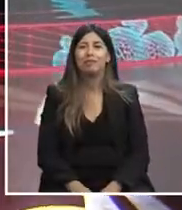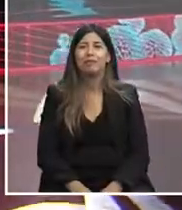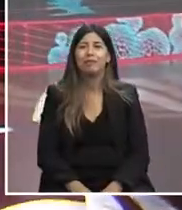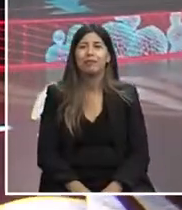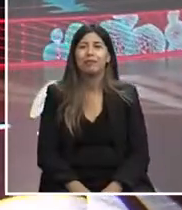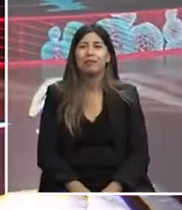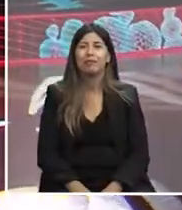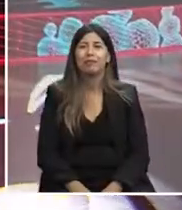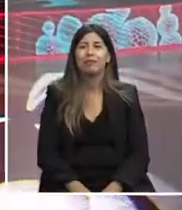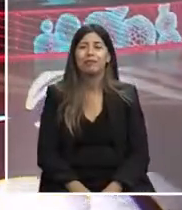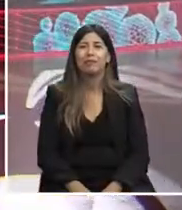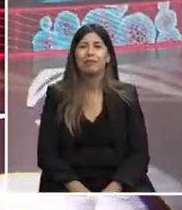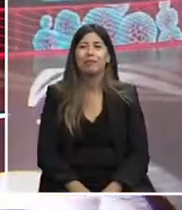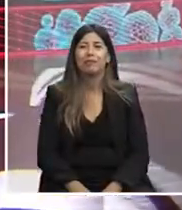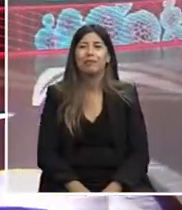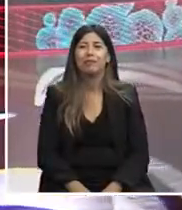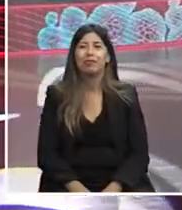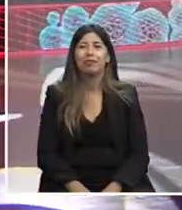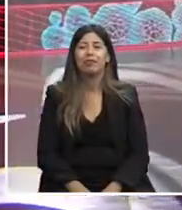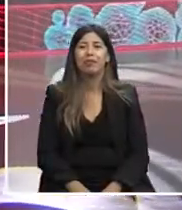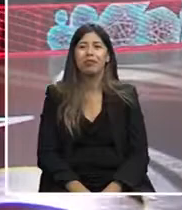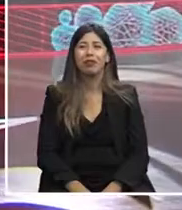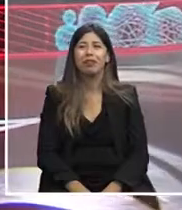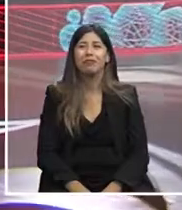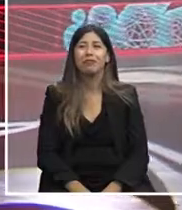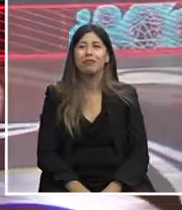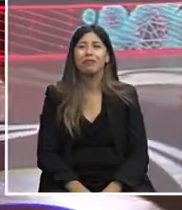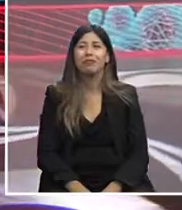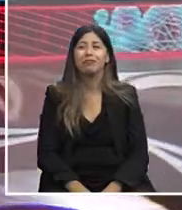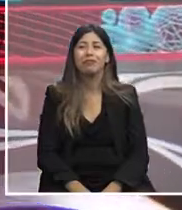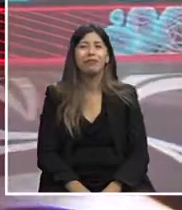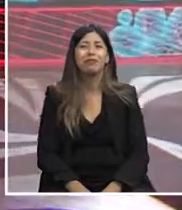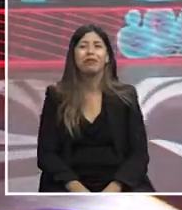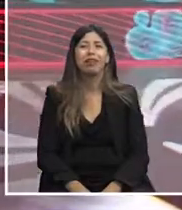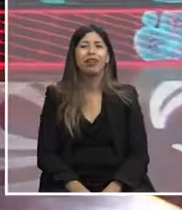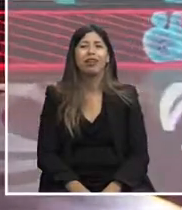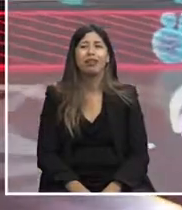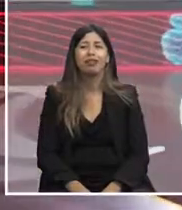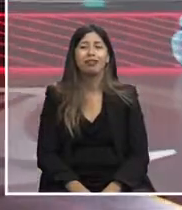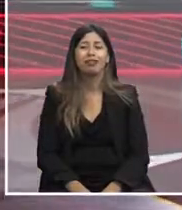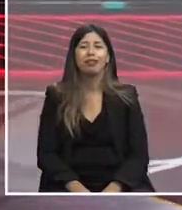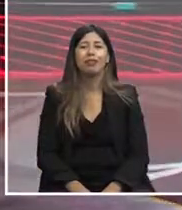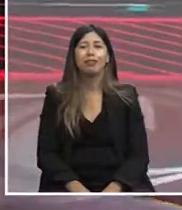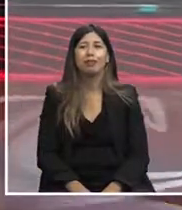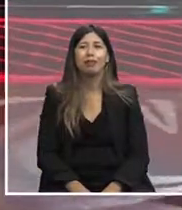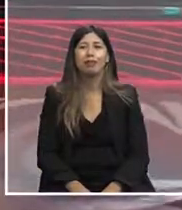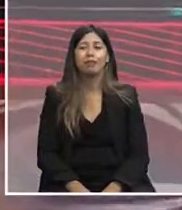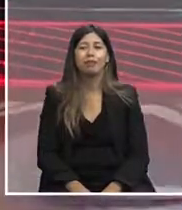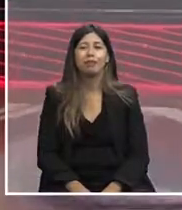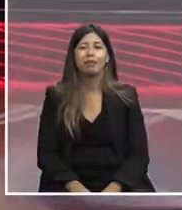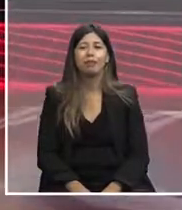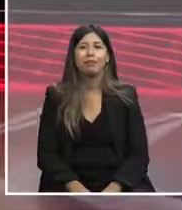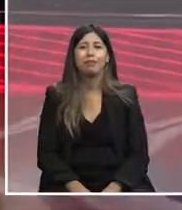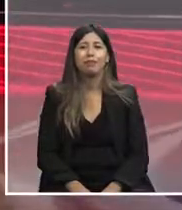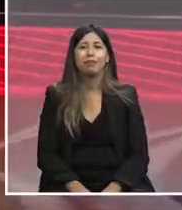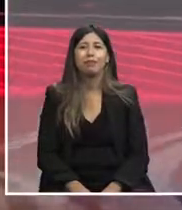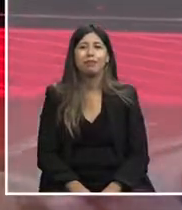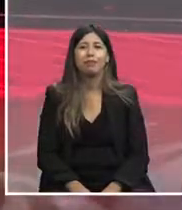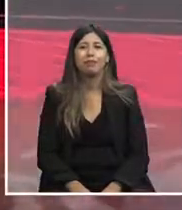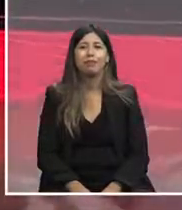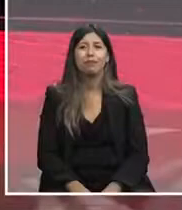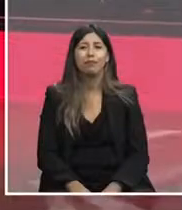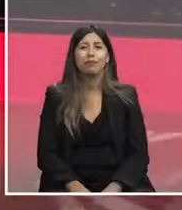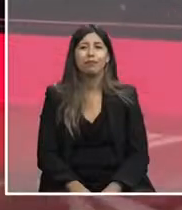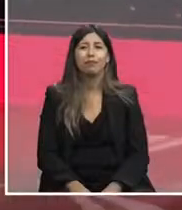Muchas gracias, Toby Ord, por compartirnos la tesis de tu libro El Precipicio, libro que nos interesa a todos y a